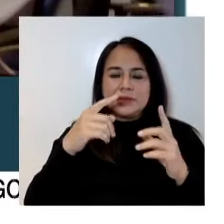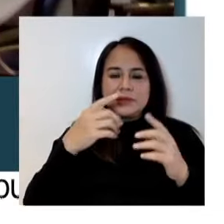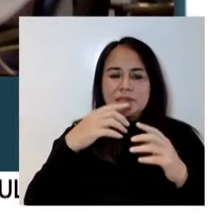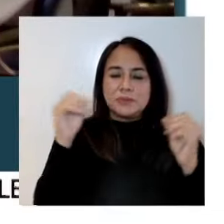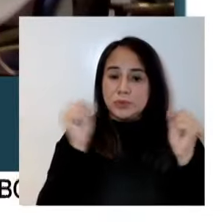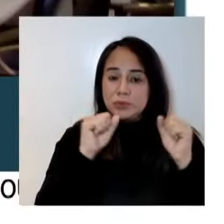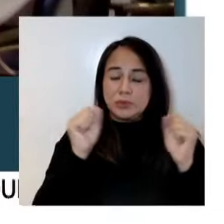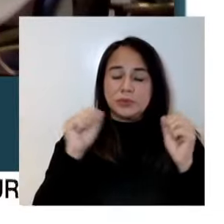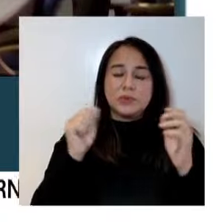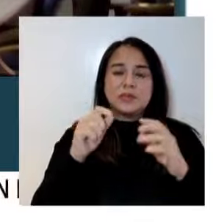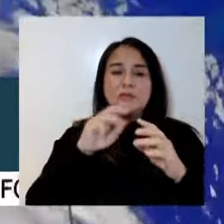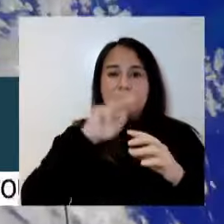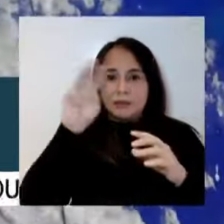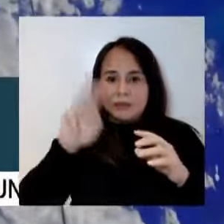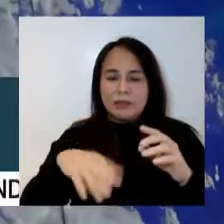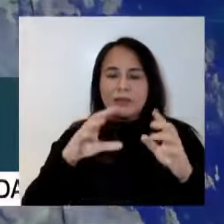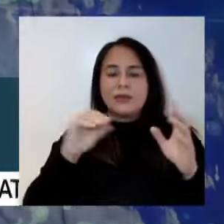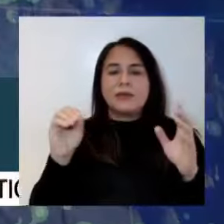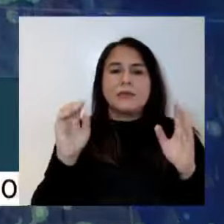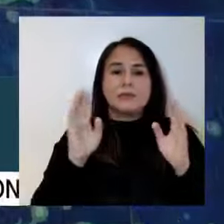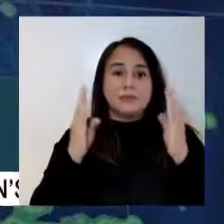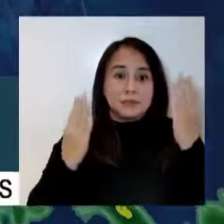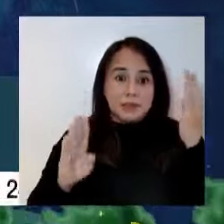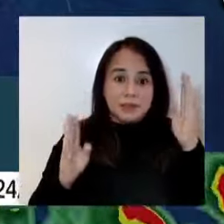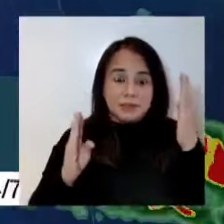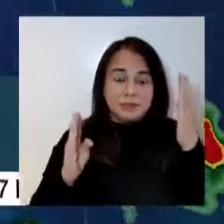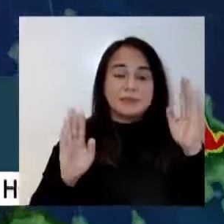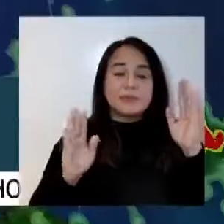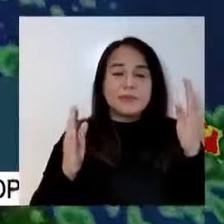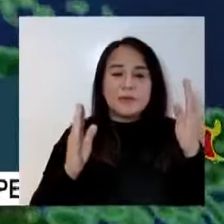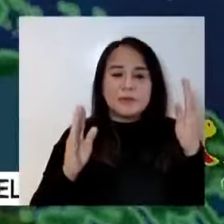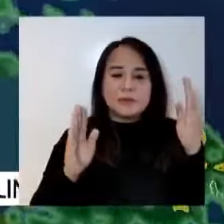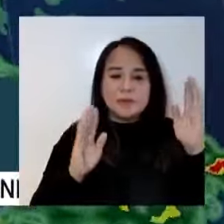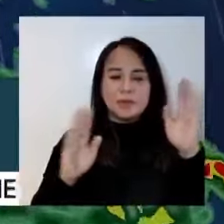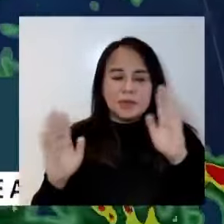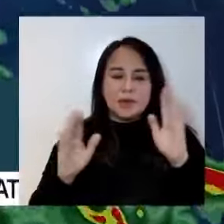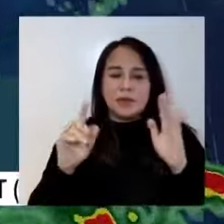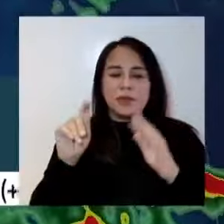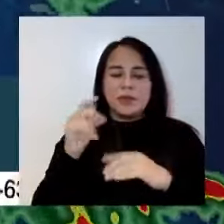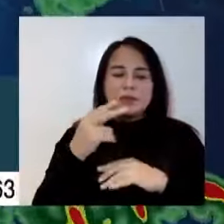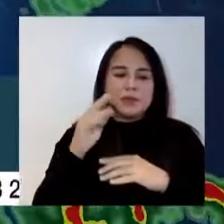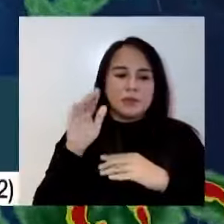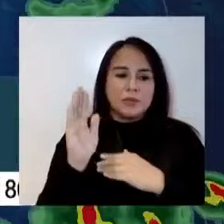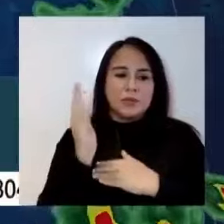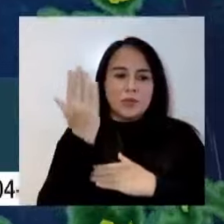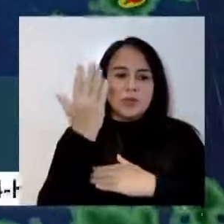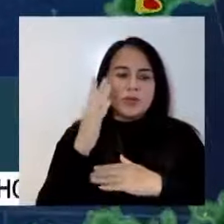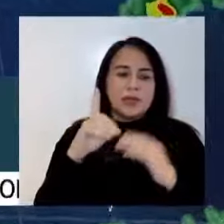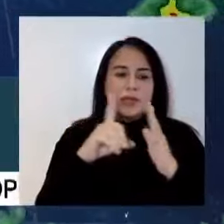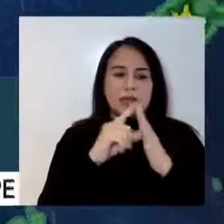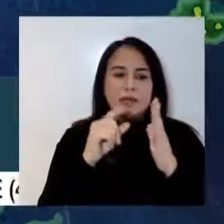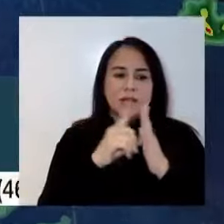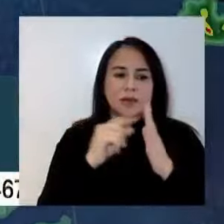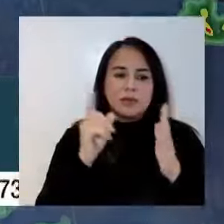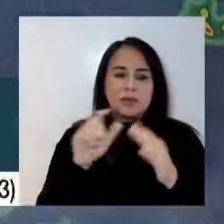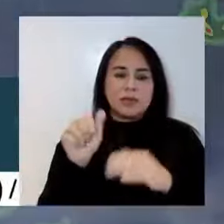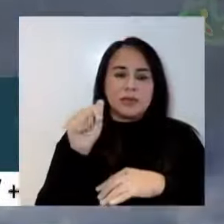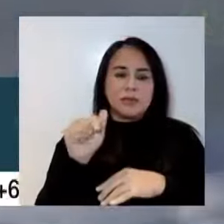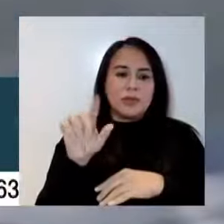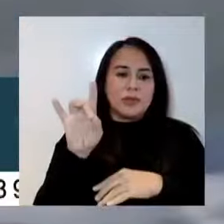Metro Manila dipped to their lowest yet this northeast monsoon or Amihan season. Thursday morning, La Trinidad Benguet logged